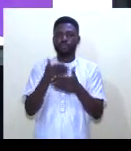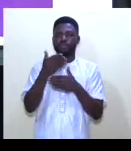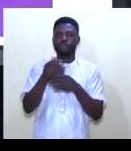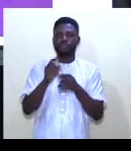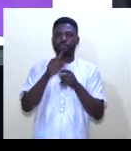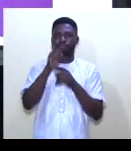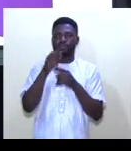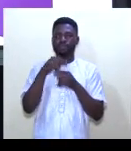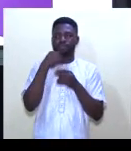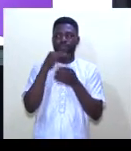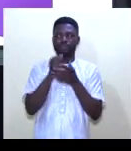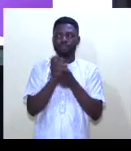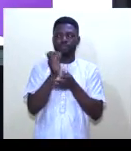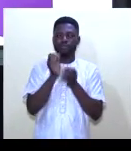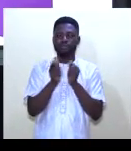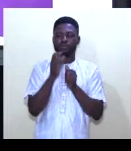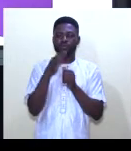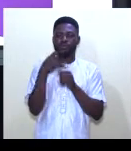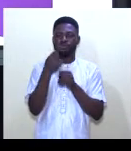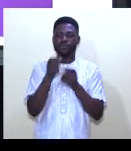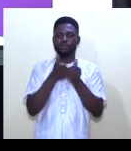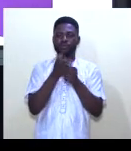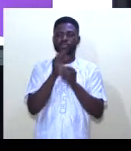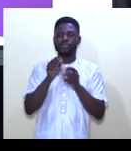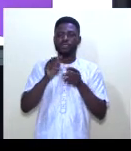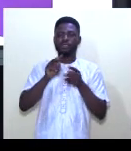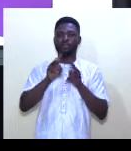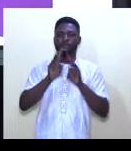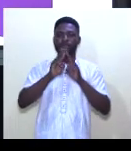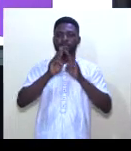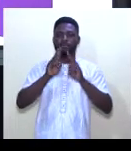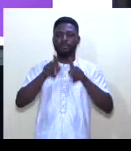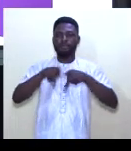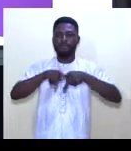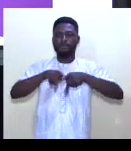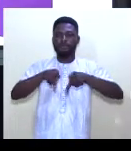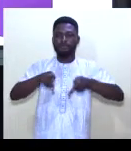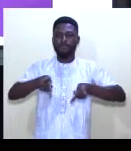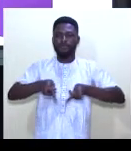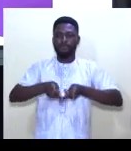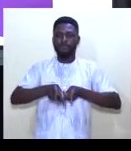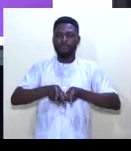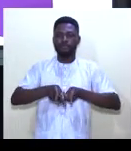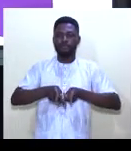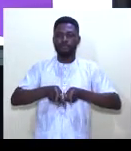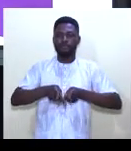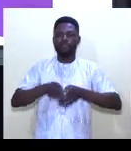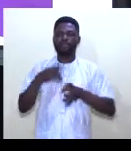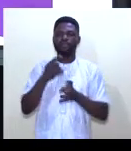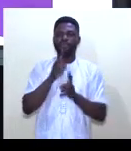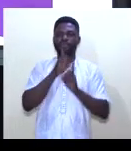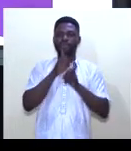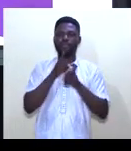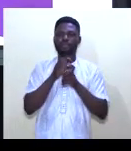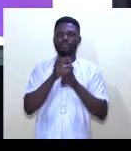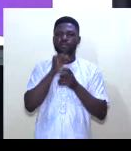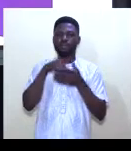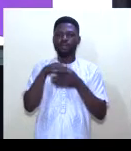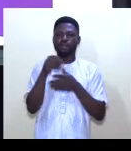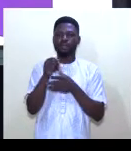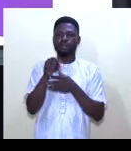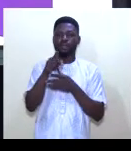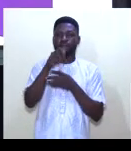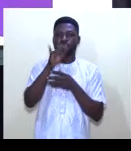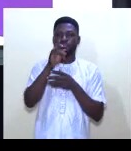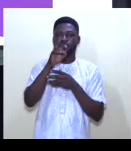Now the next question says, which of the following is a pyramid? It's a visual question, so the answer already stands